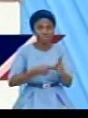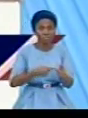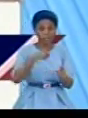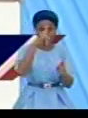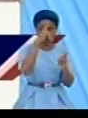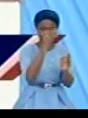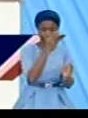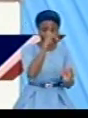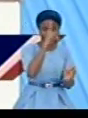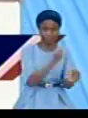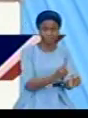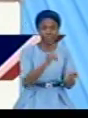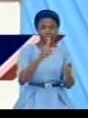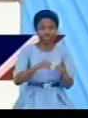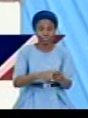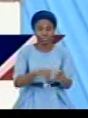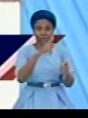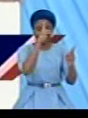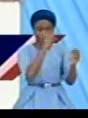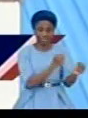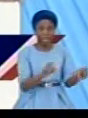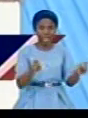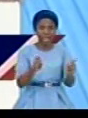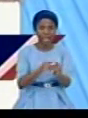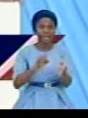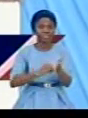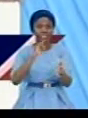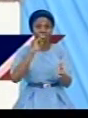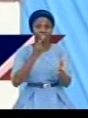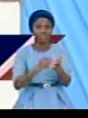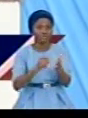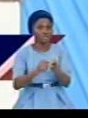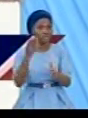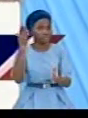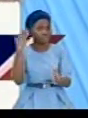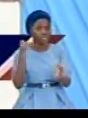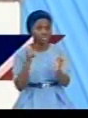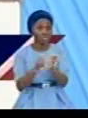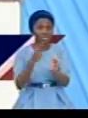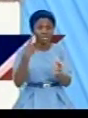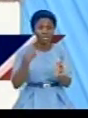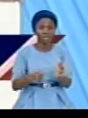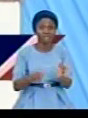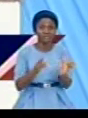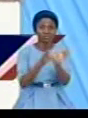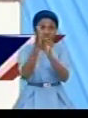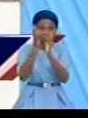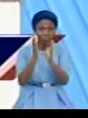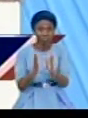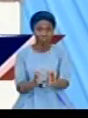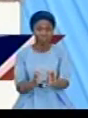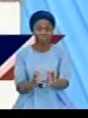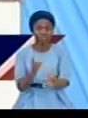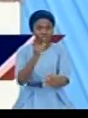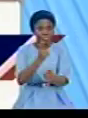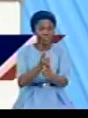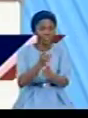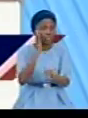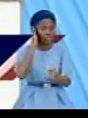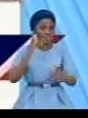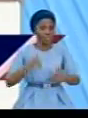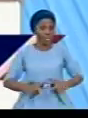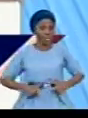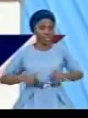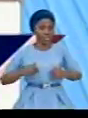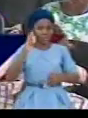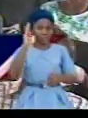is written, the just shall live by faith. You will live by faith,